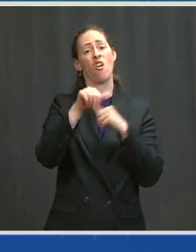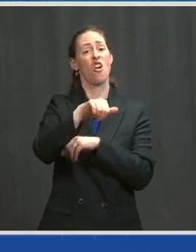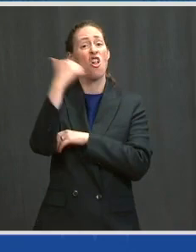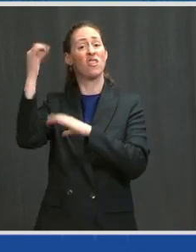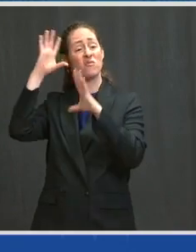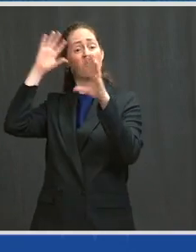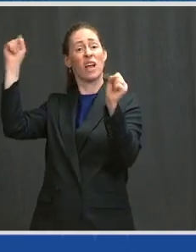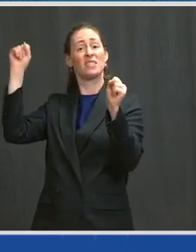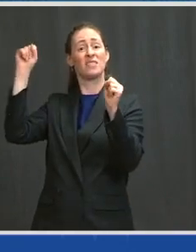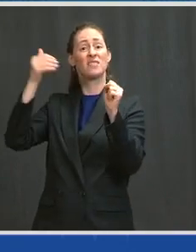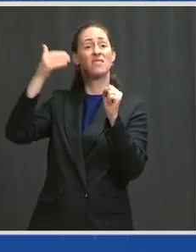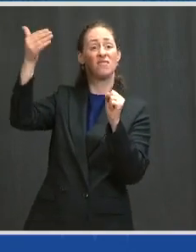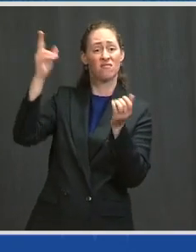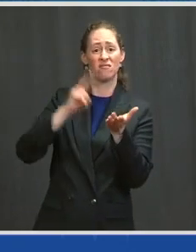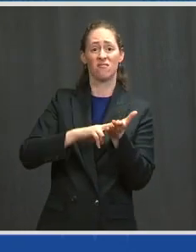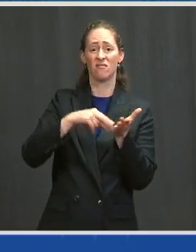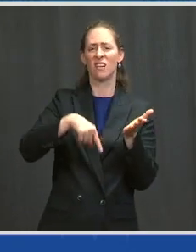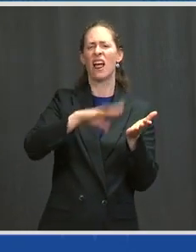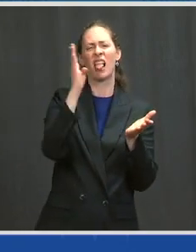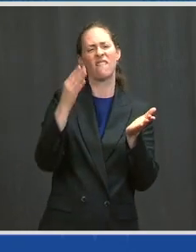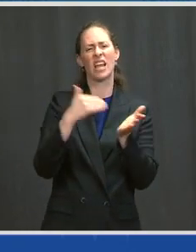Thank